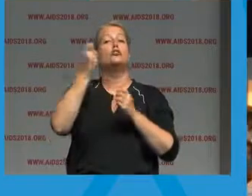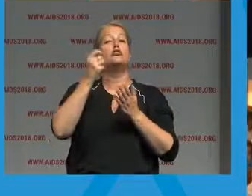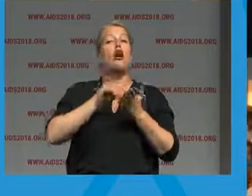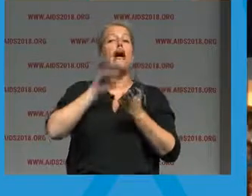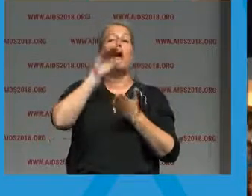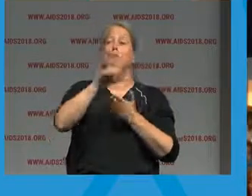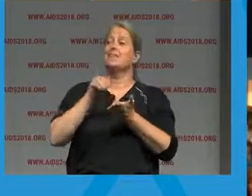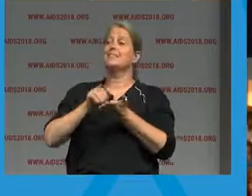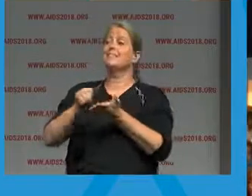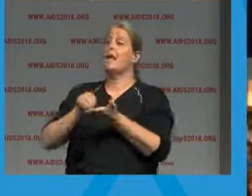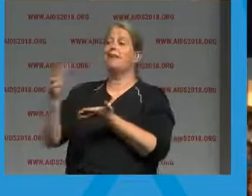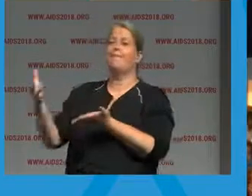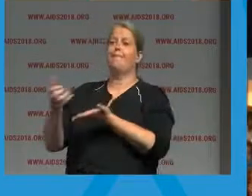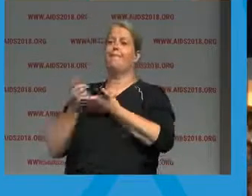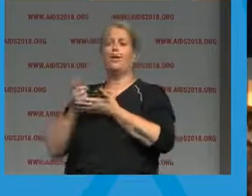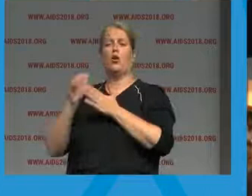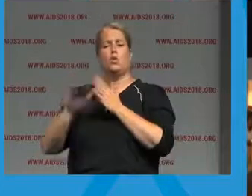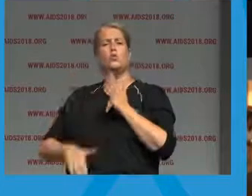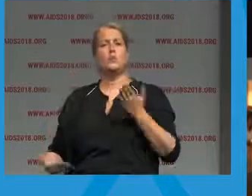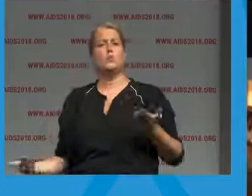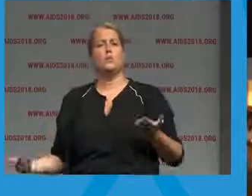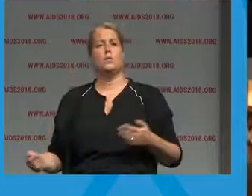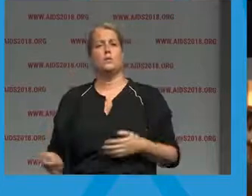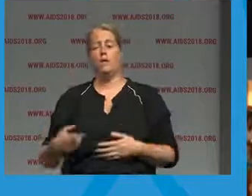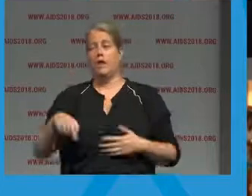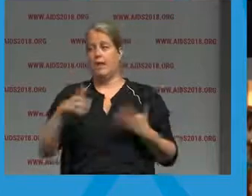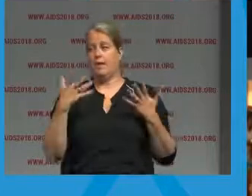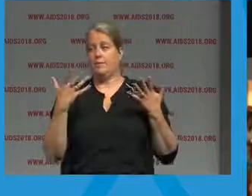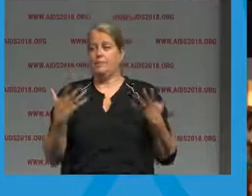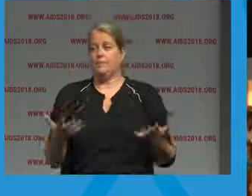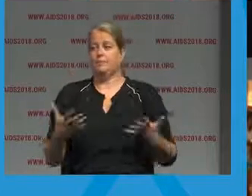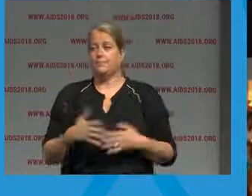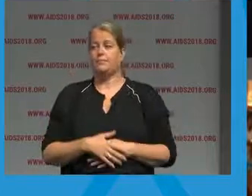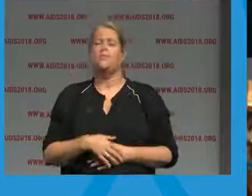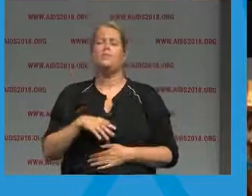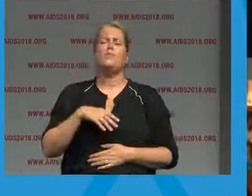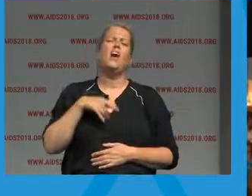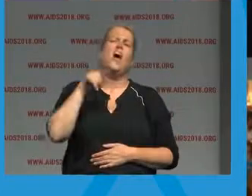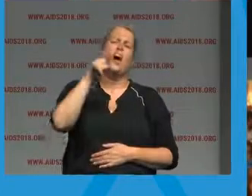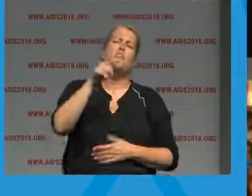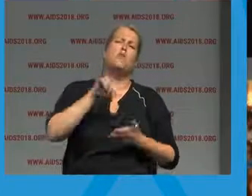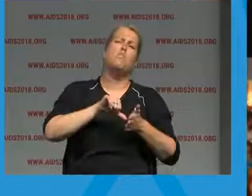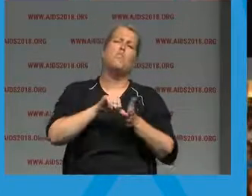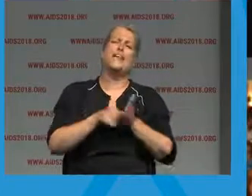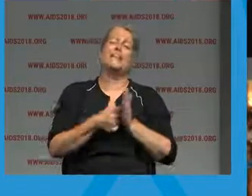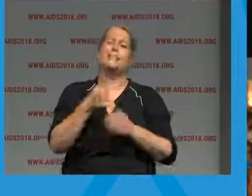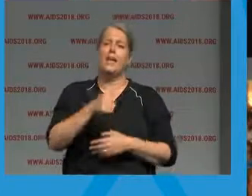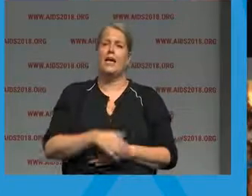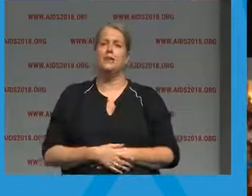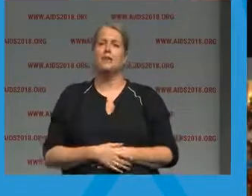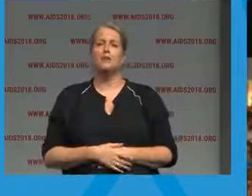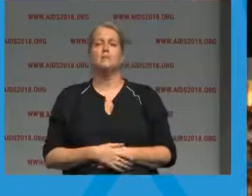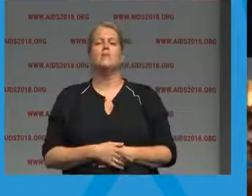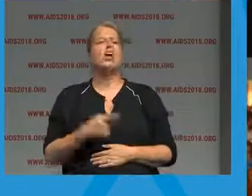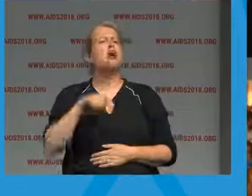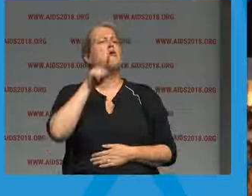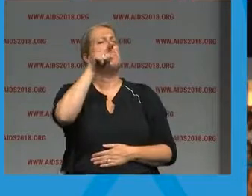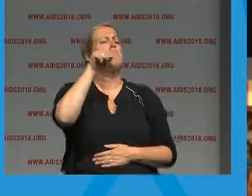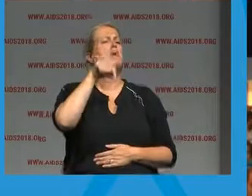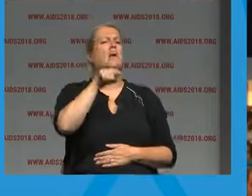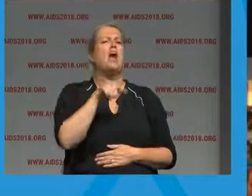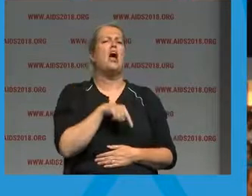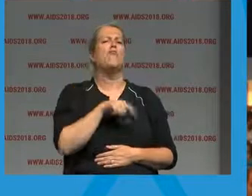low. And currently IPT, that is isoniazid prophylaxis, if you have to hunt for 50 shops, you can get from